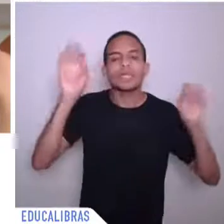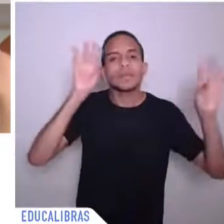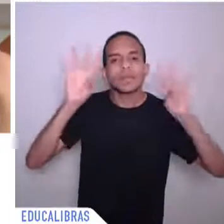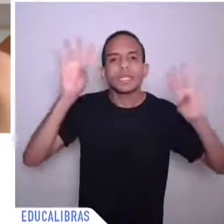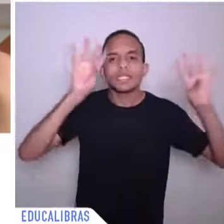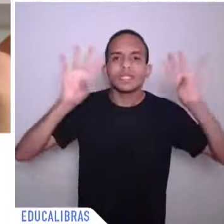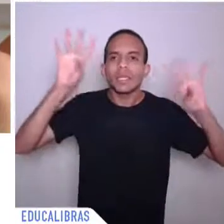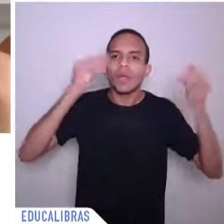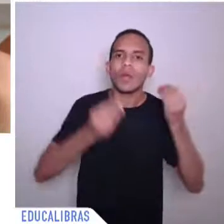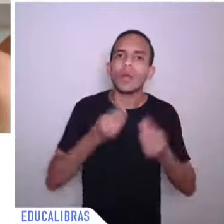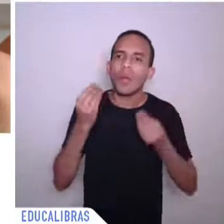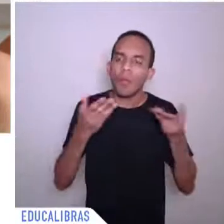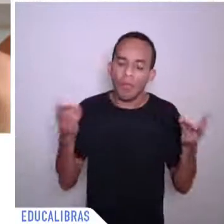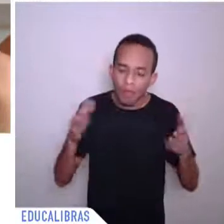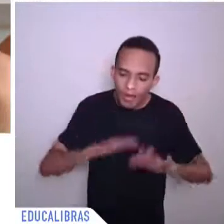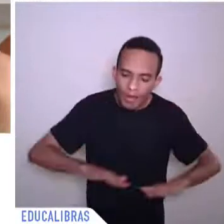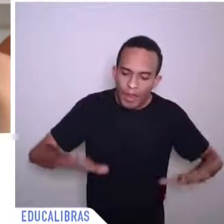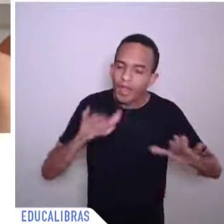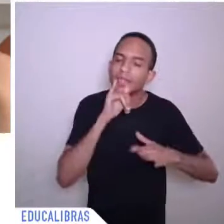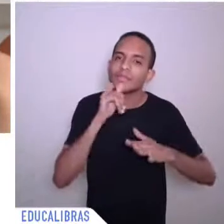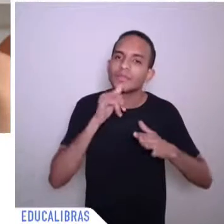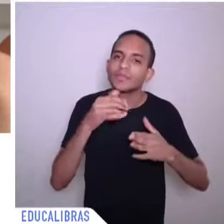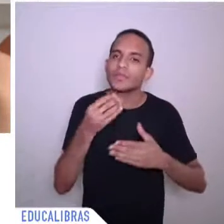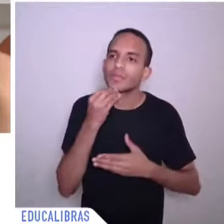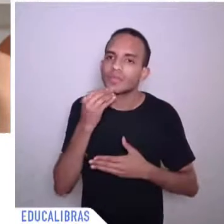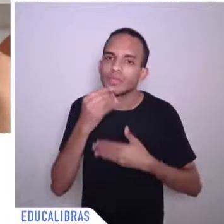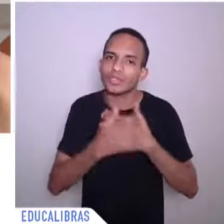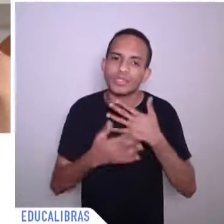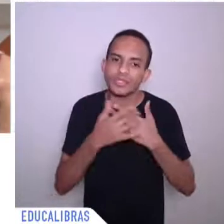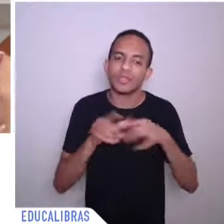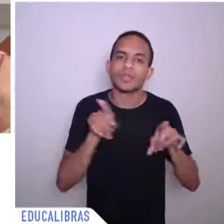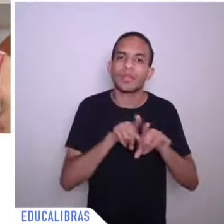just to summarize, we need to think of this